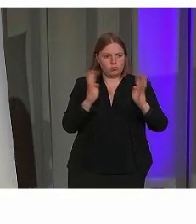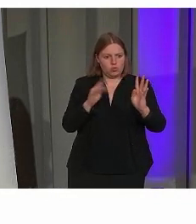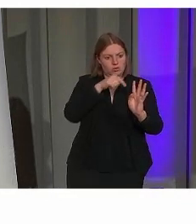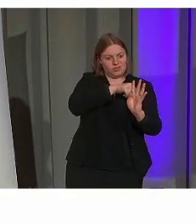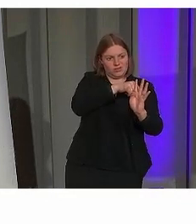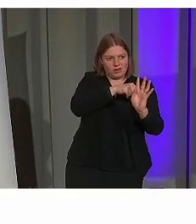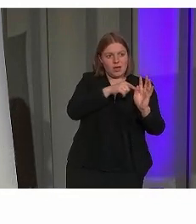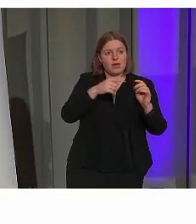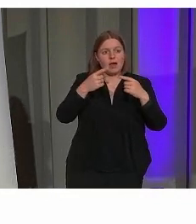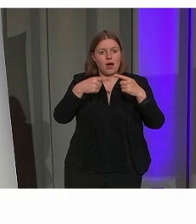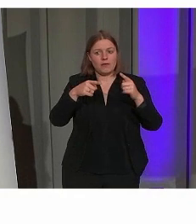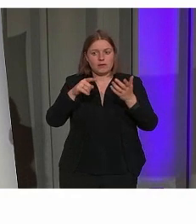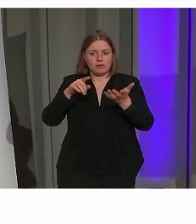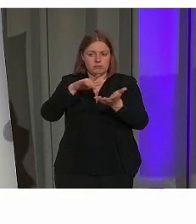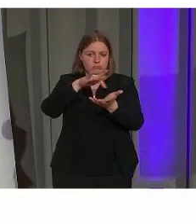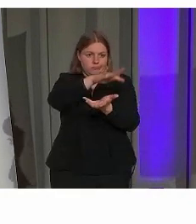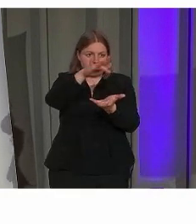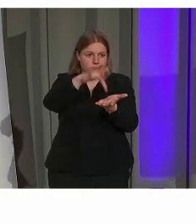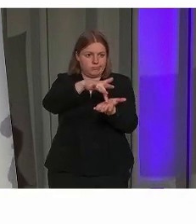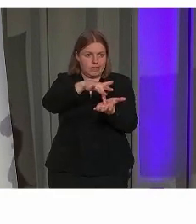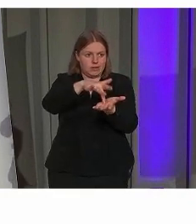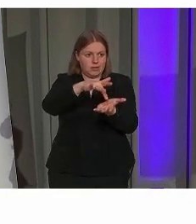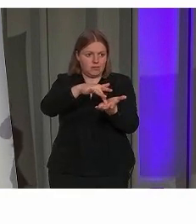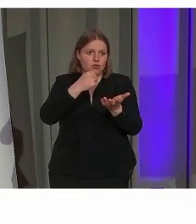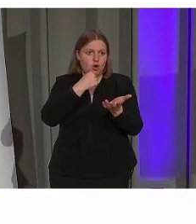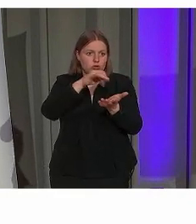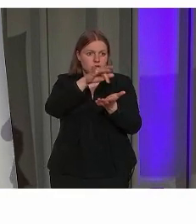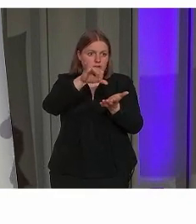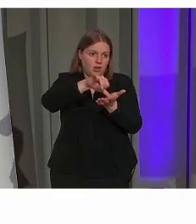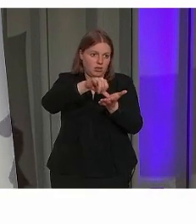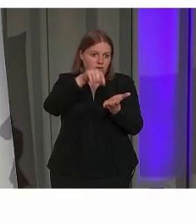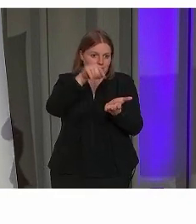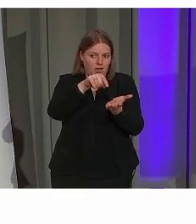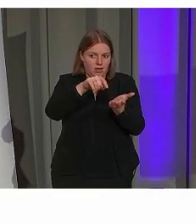the other in the center of the ancient city.